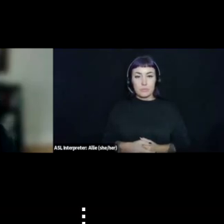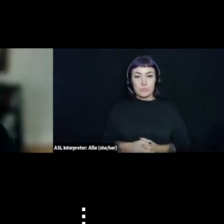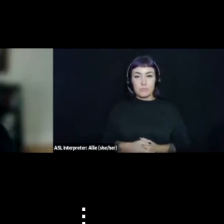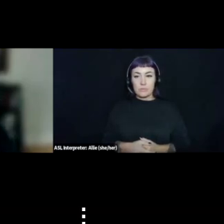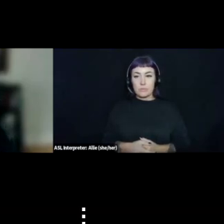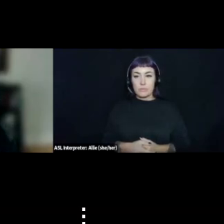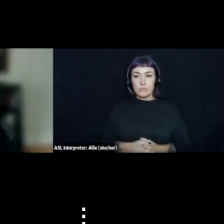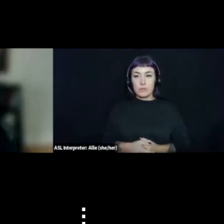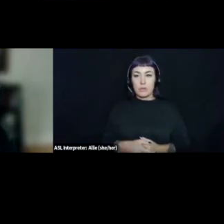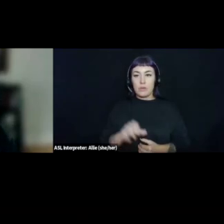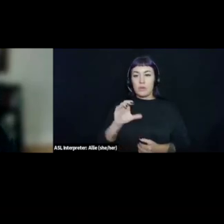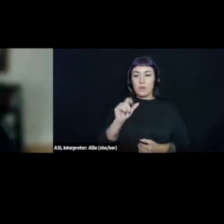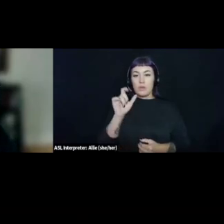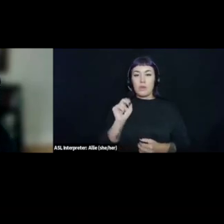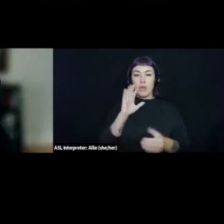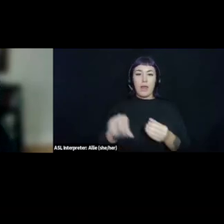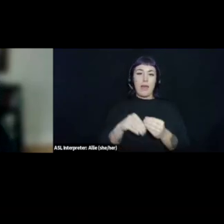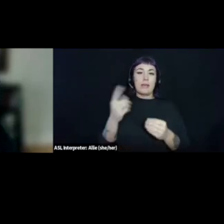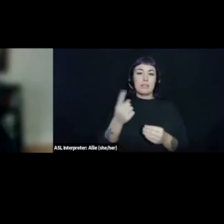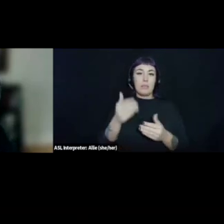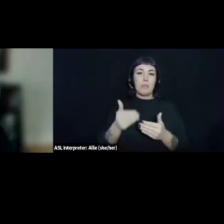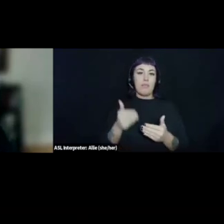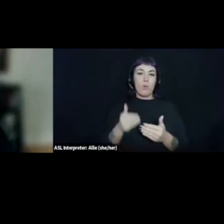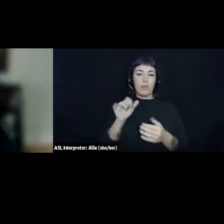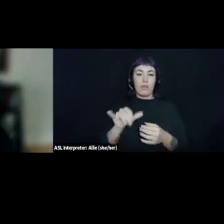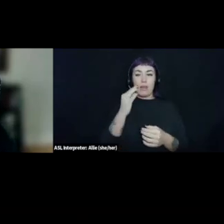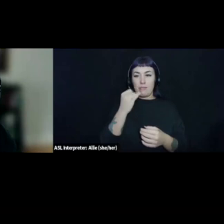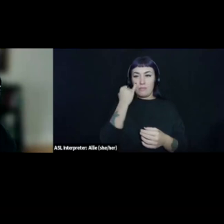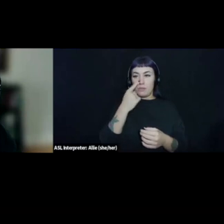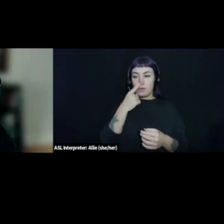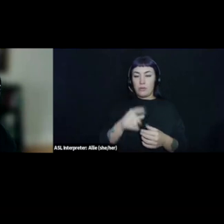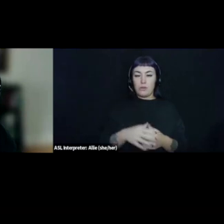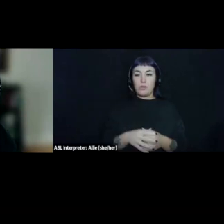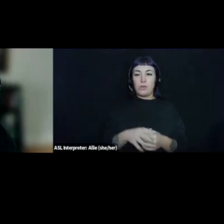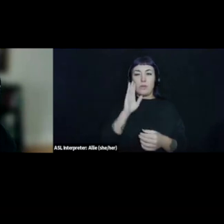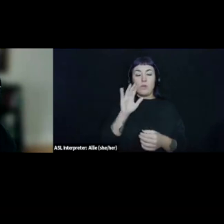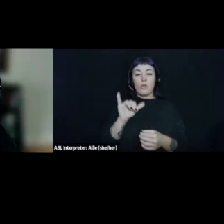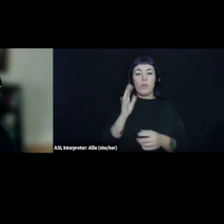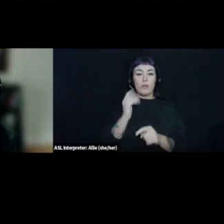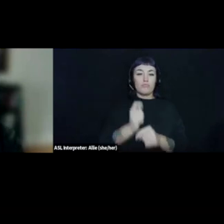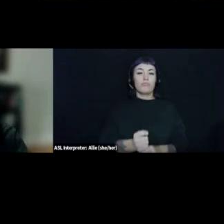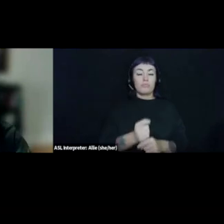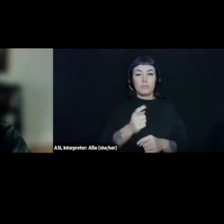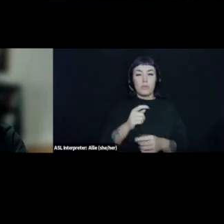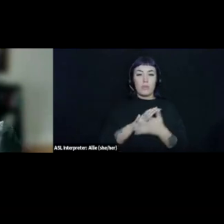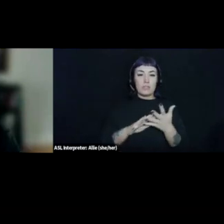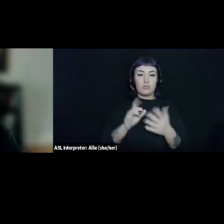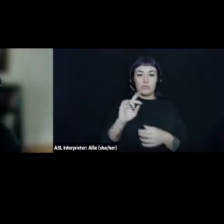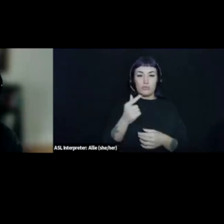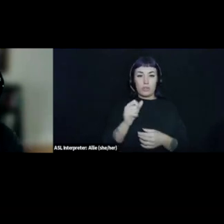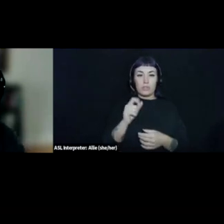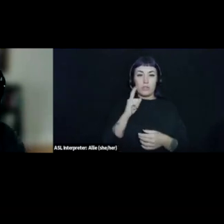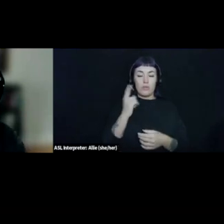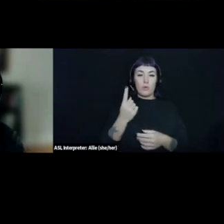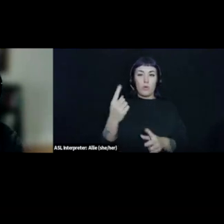Okay. Can I add something just before you go on, if you don't mind? Please do. So I know that traditionally these are the drugs that have